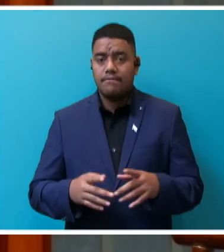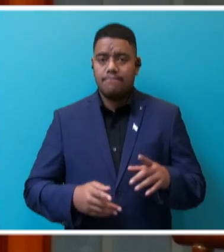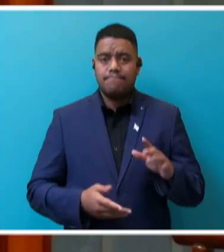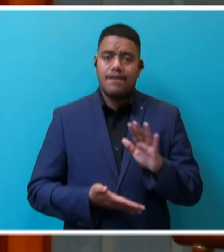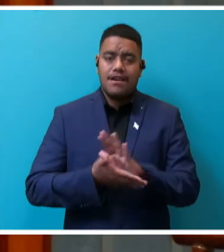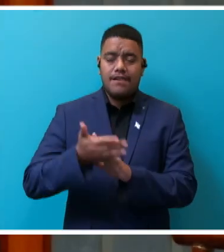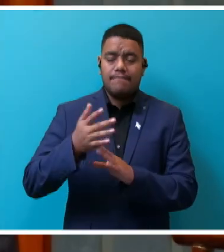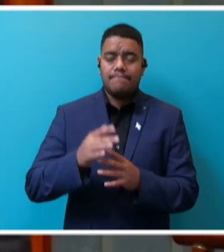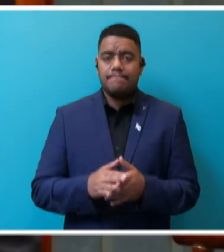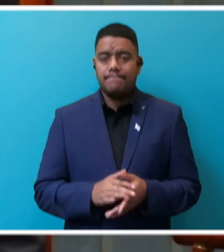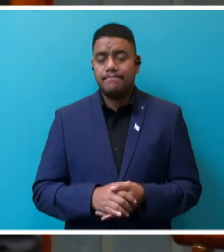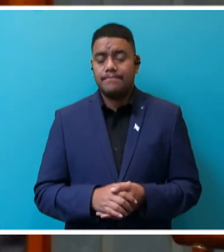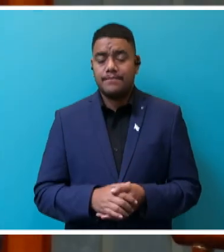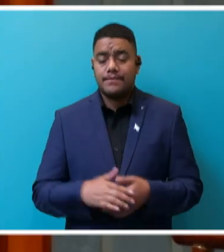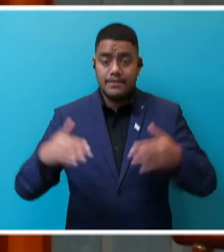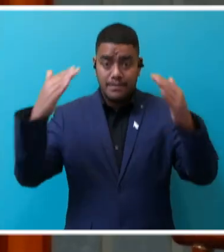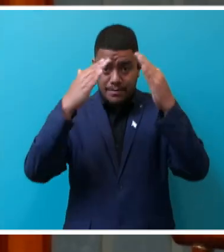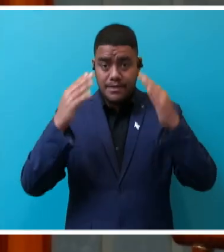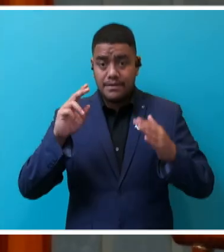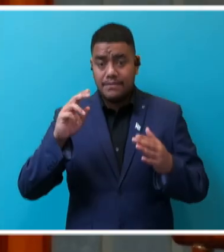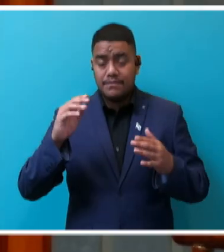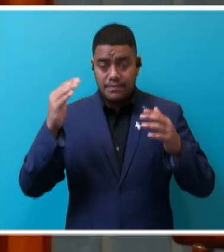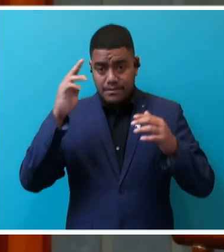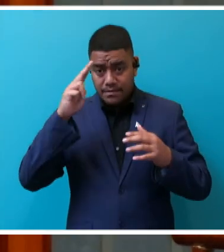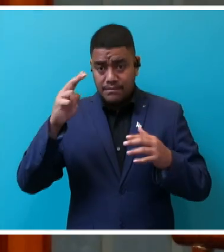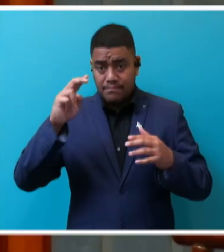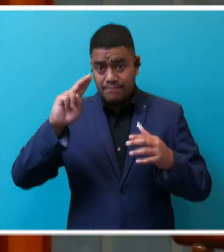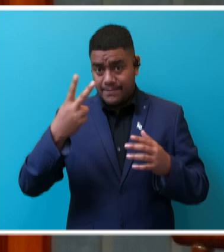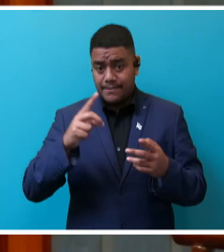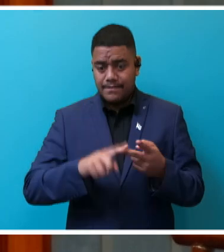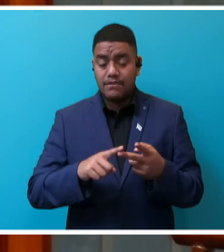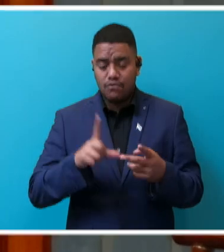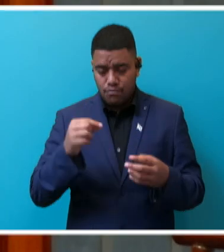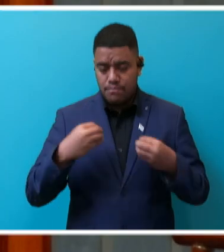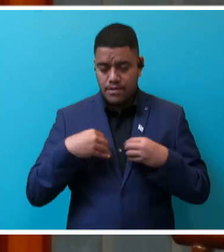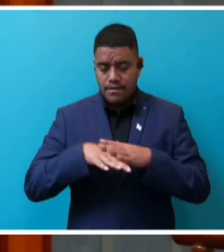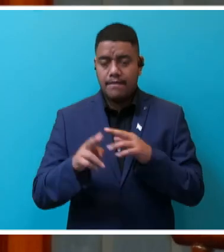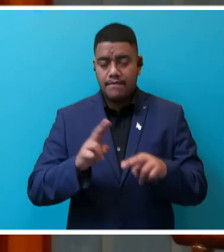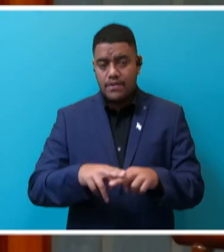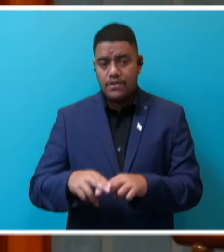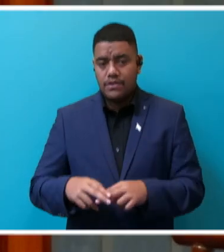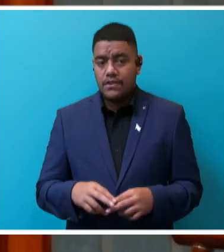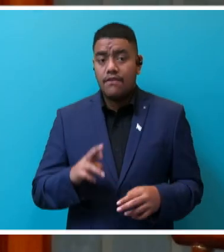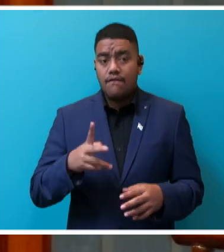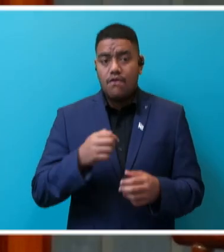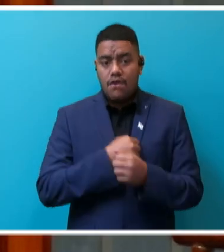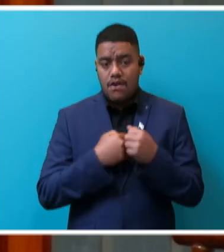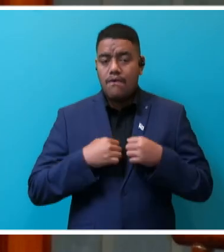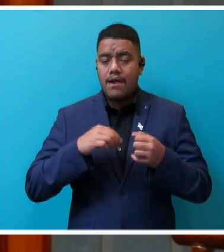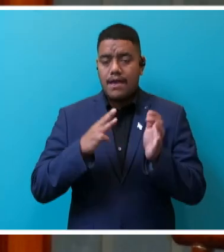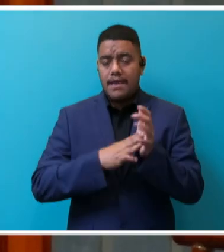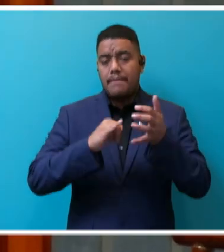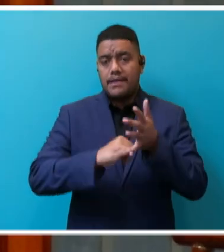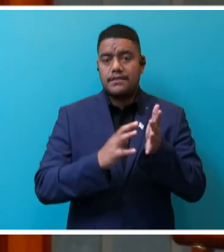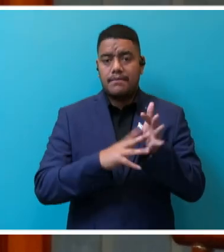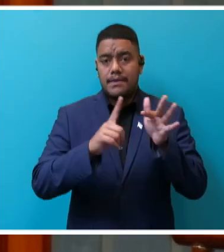Secondly, Mr. Speaker, sir, we are making it easier to do business in Fiji particularly for our MSMEs.